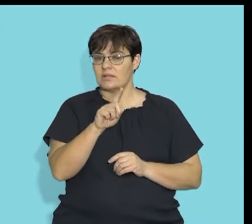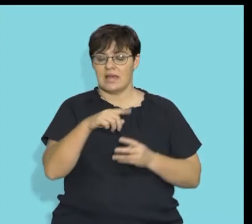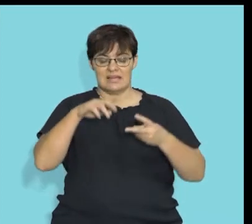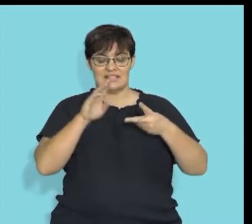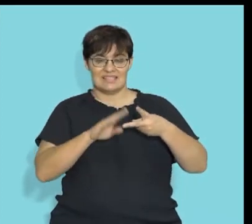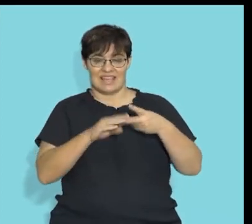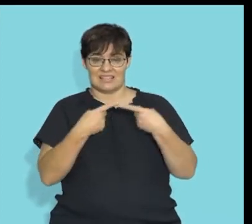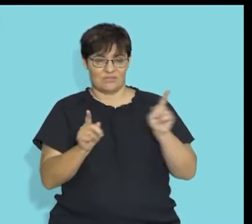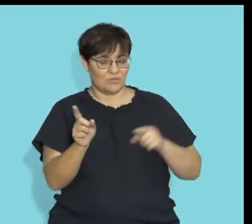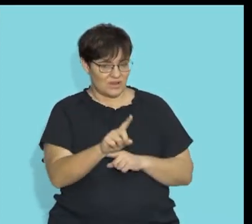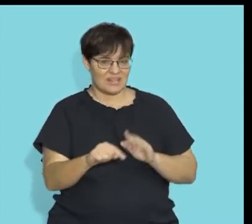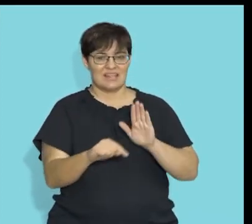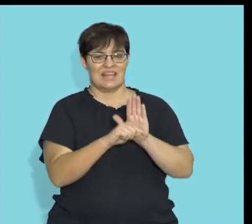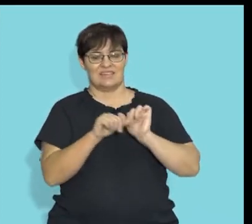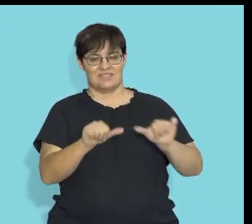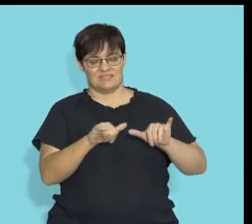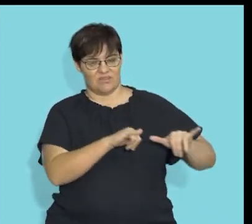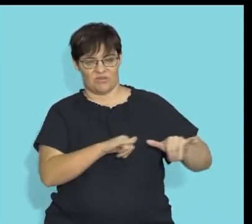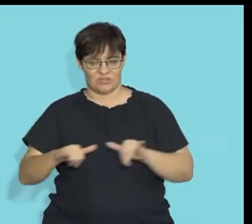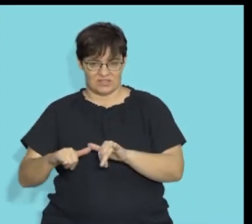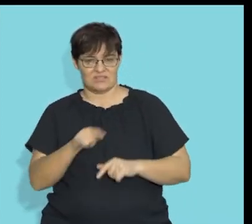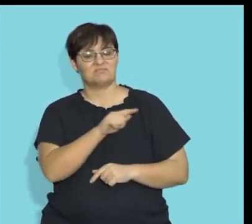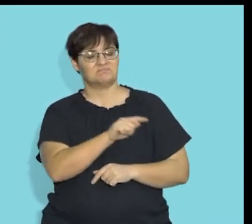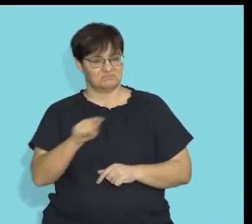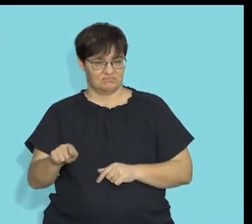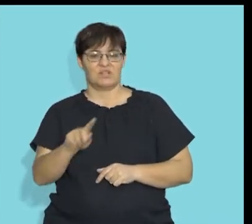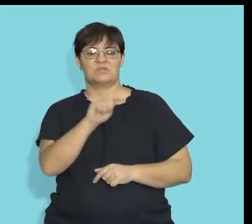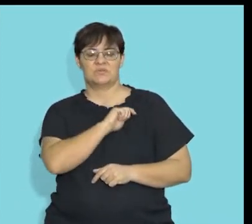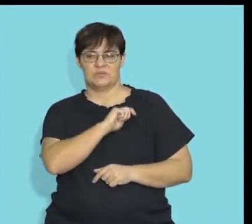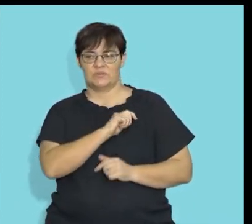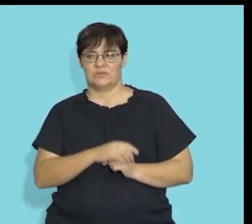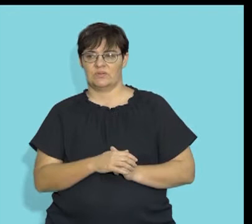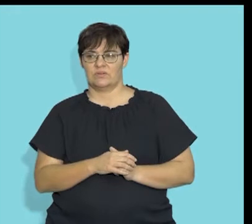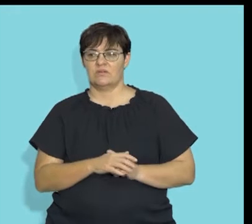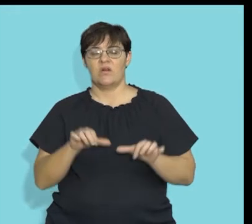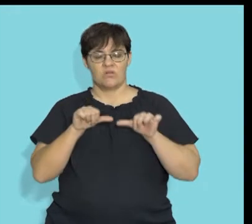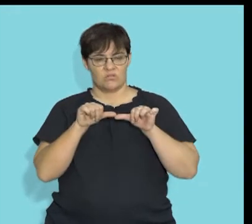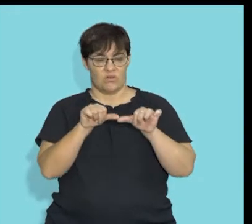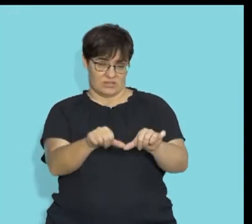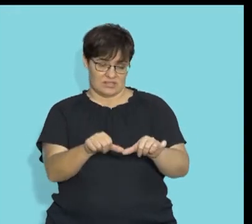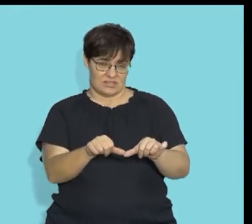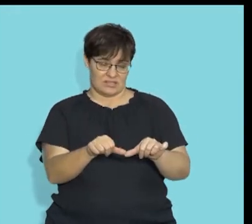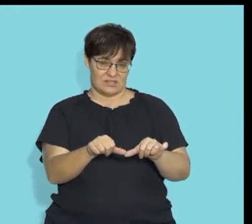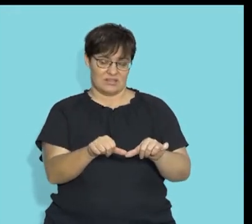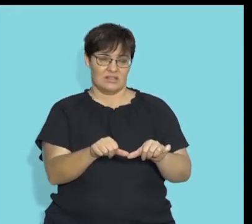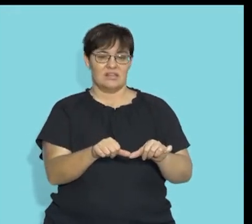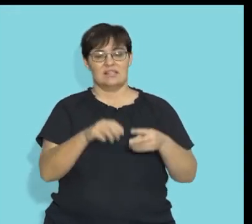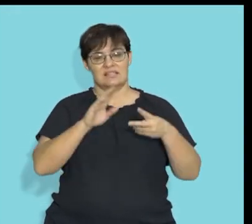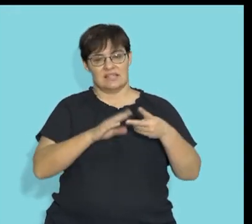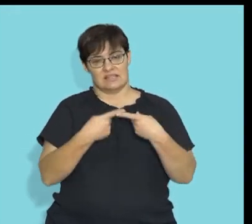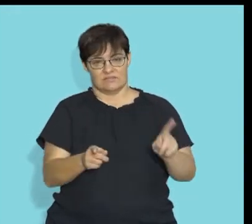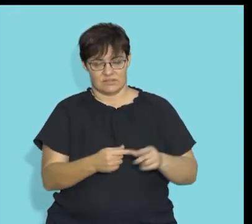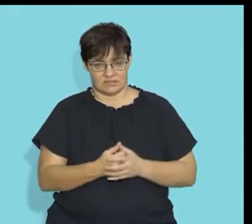my second difference is negative 6, and I can see that it is in fact the constant